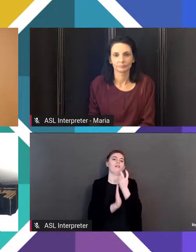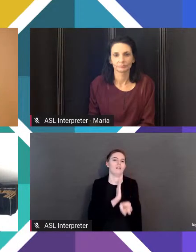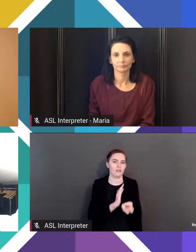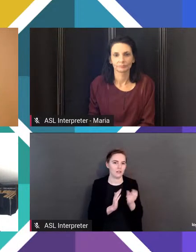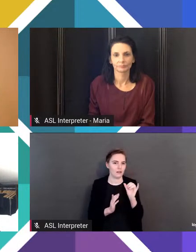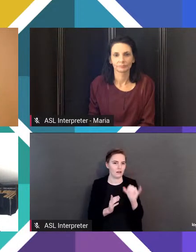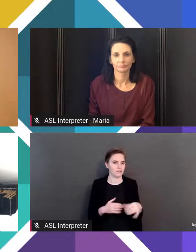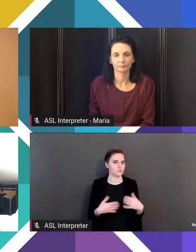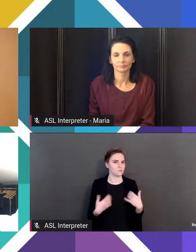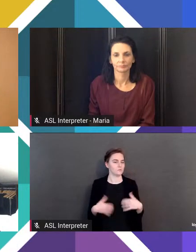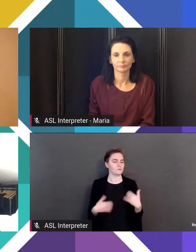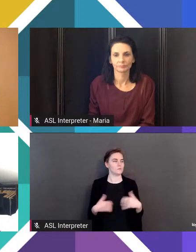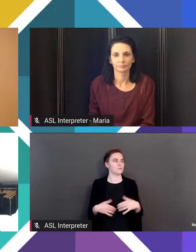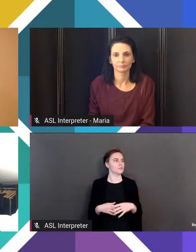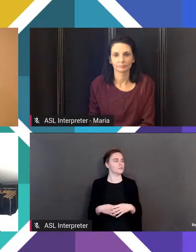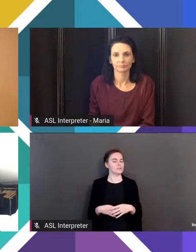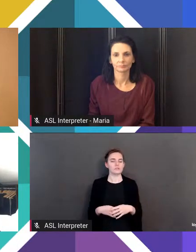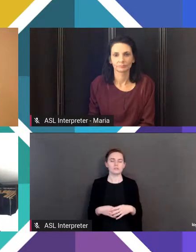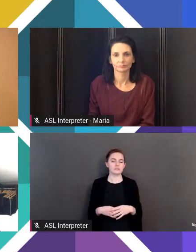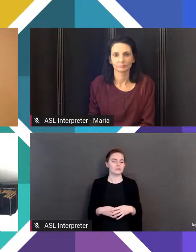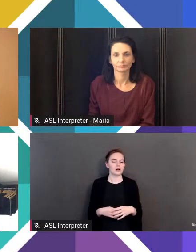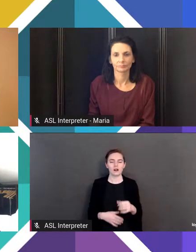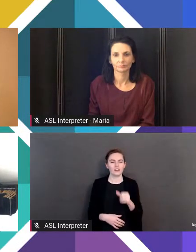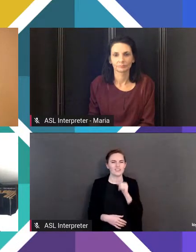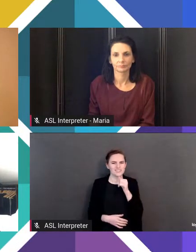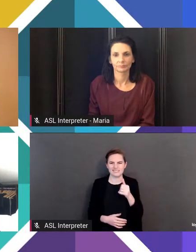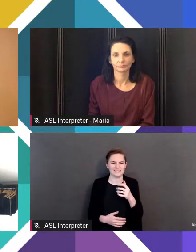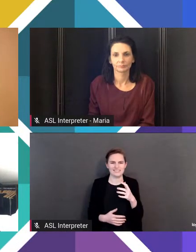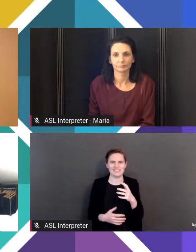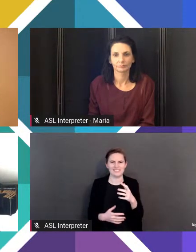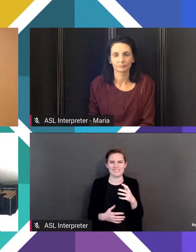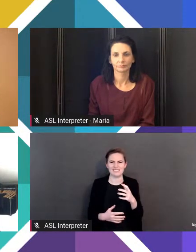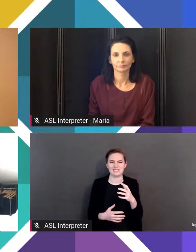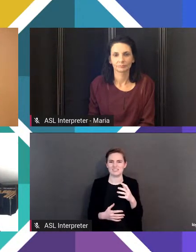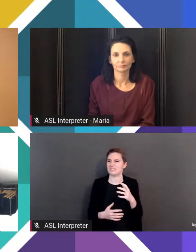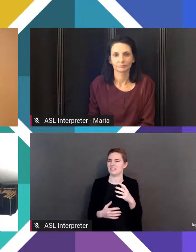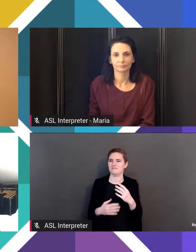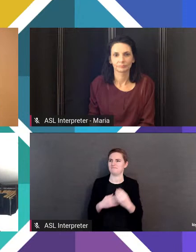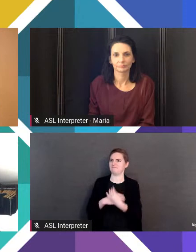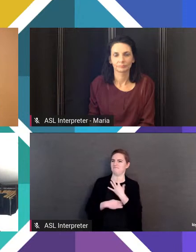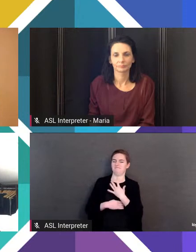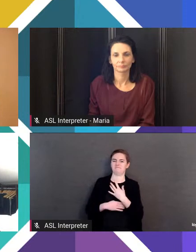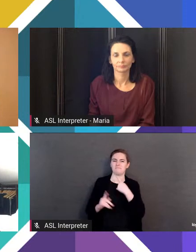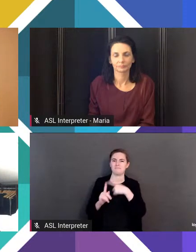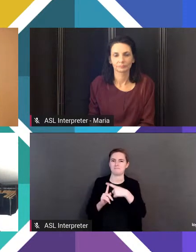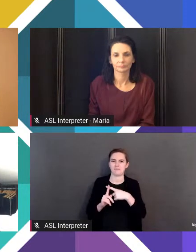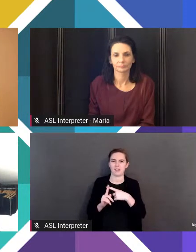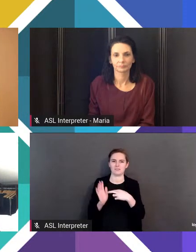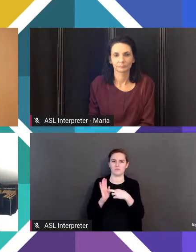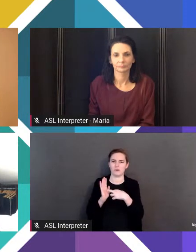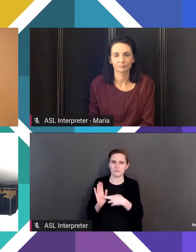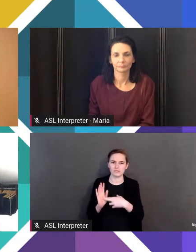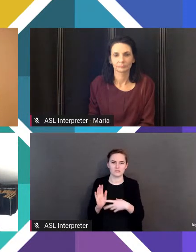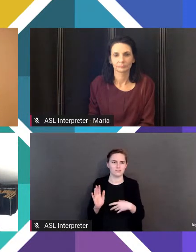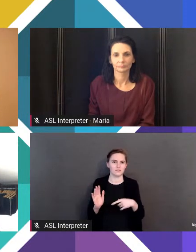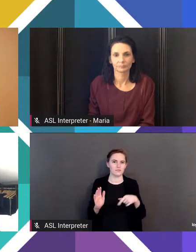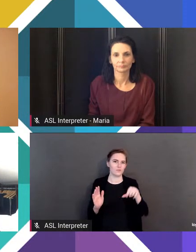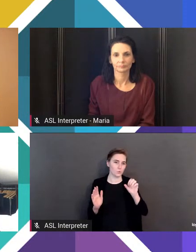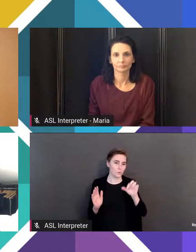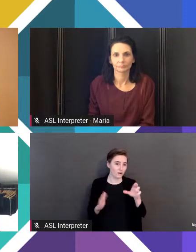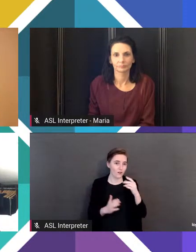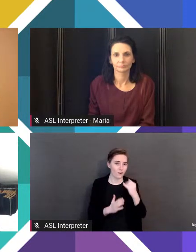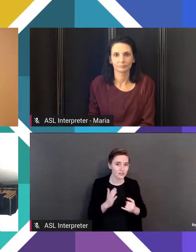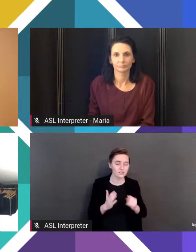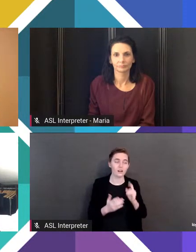like a positive representation or even like an understanding of queer art until like I moved to New Haven. And